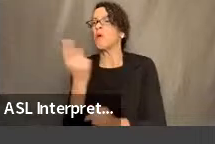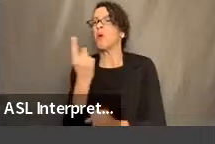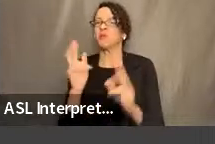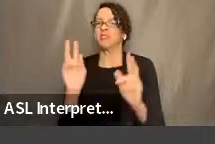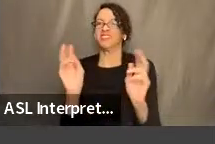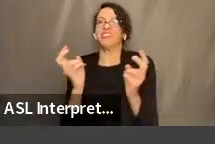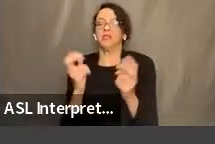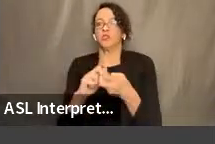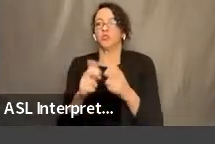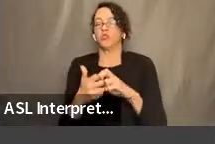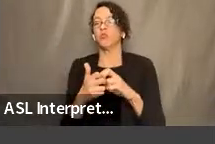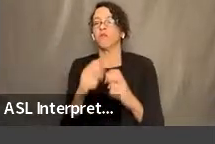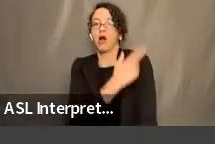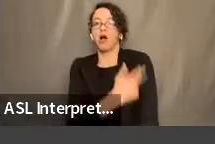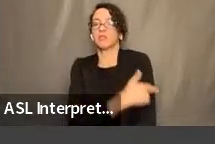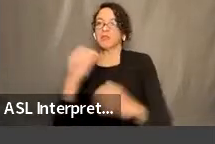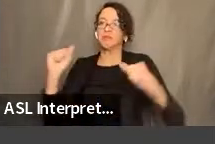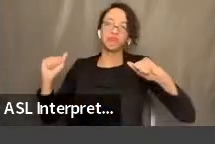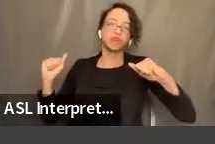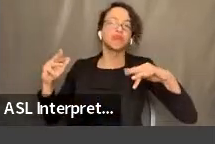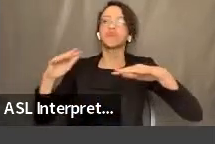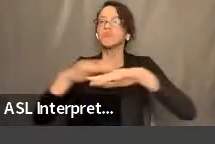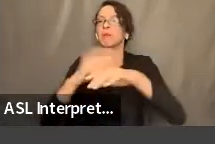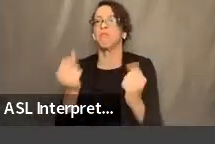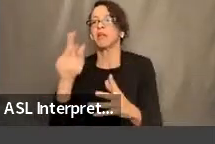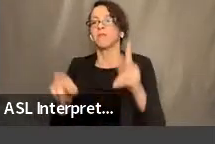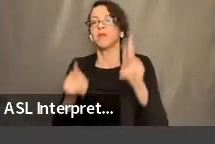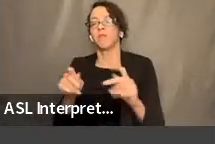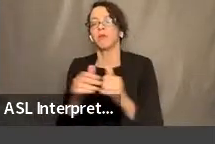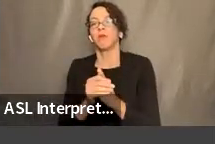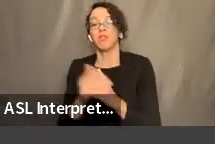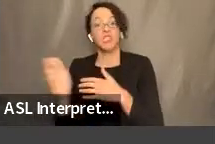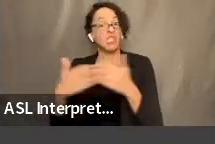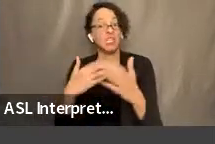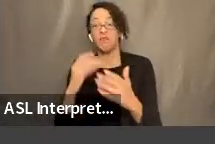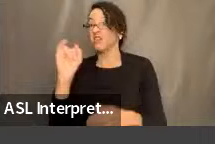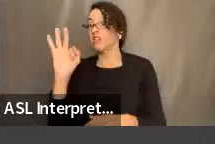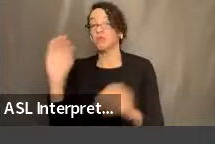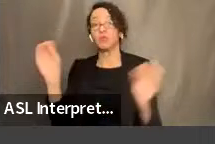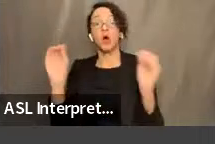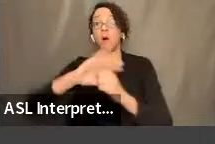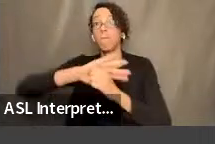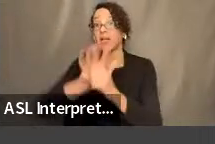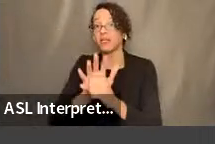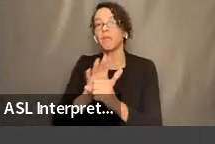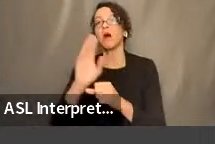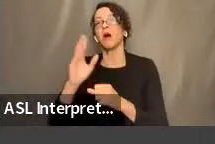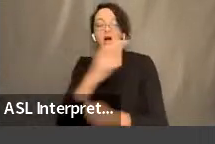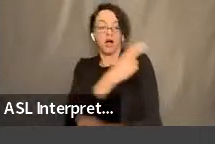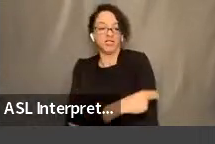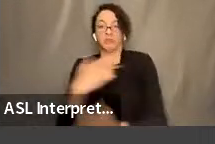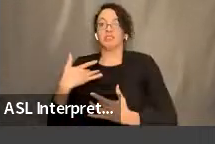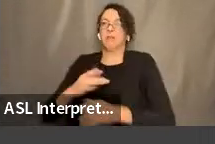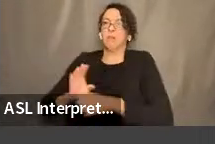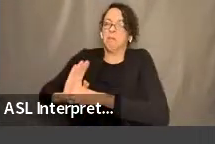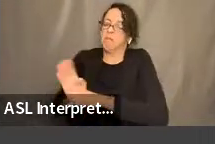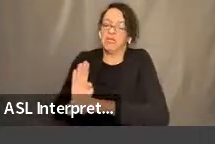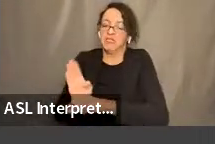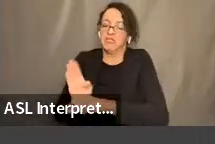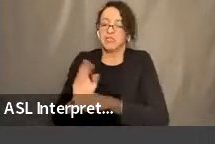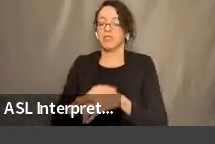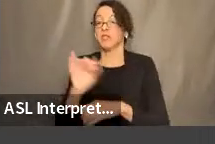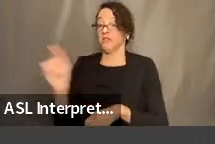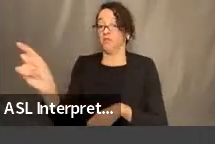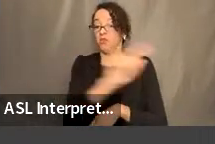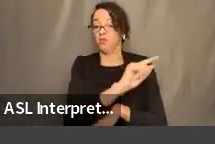a pandemic, there are days when hospitals are very, very busy. And for any of you who have ever visited an emergency